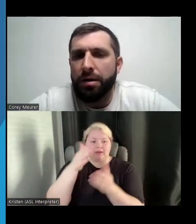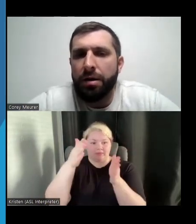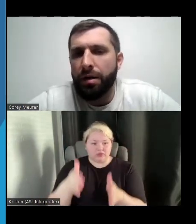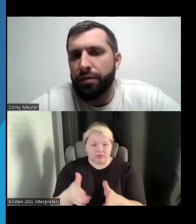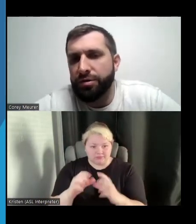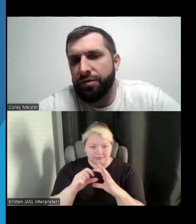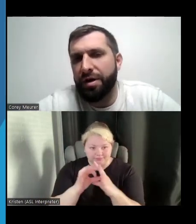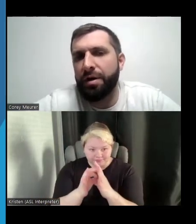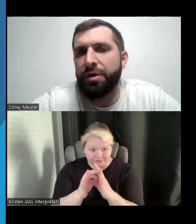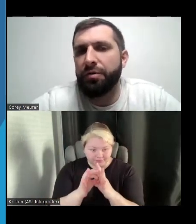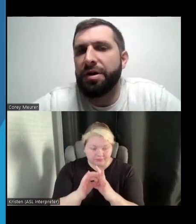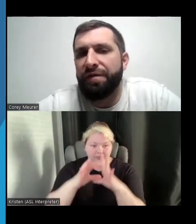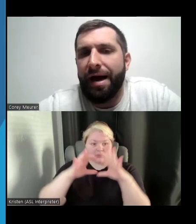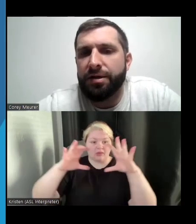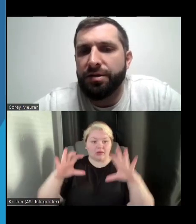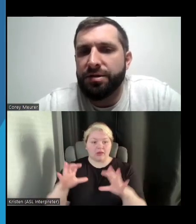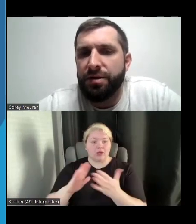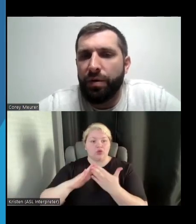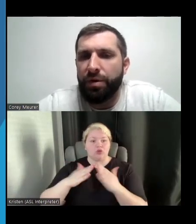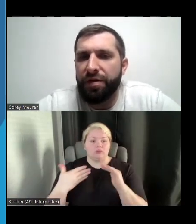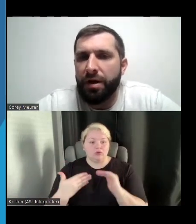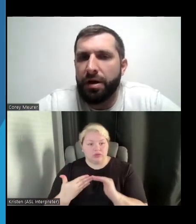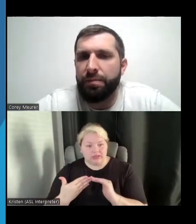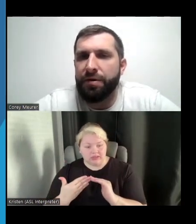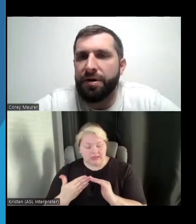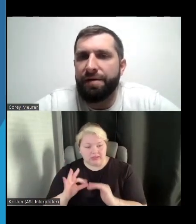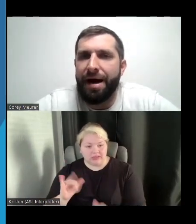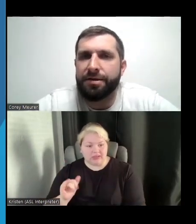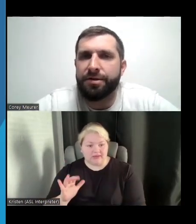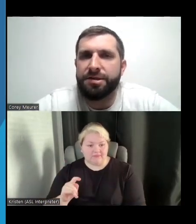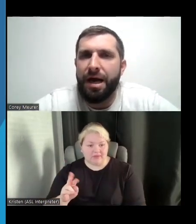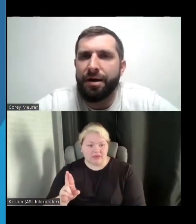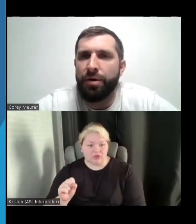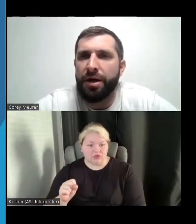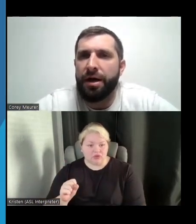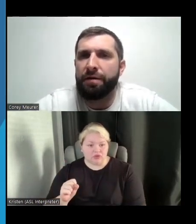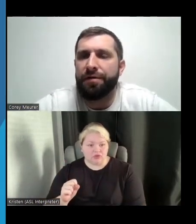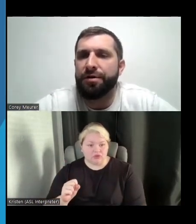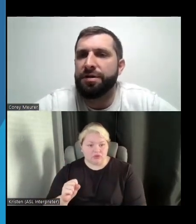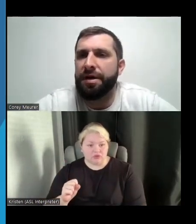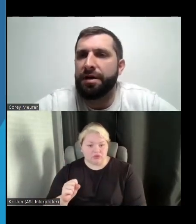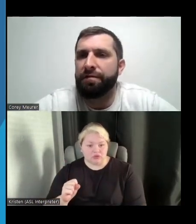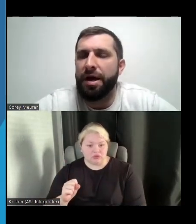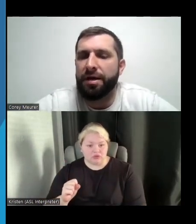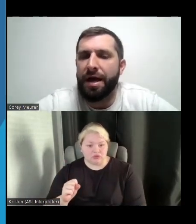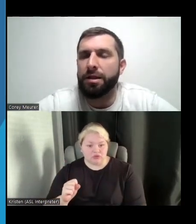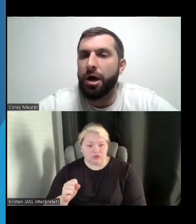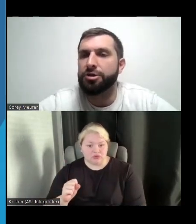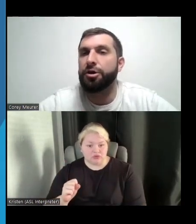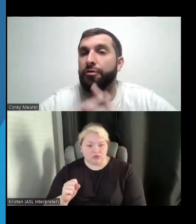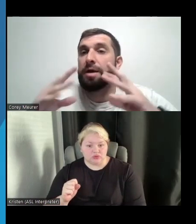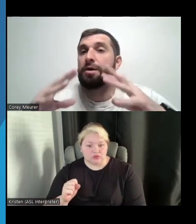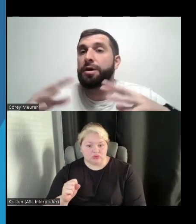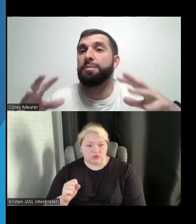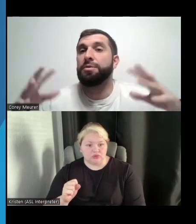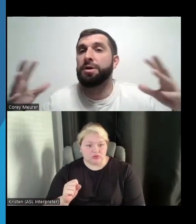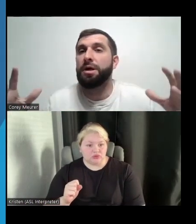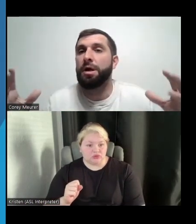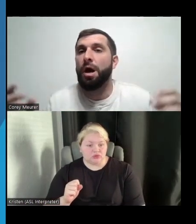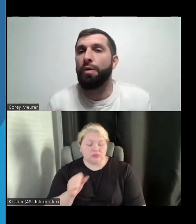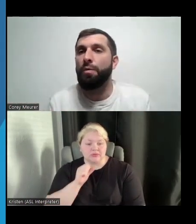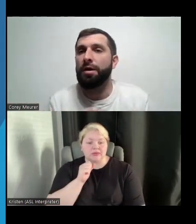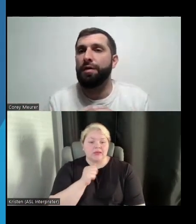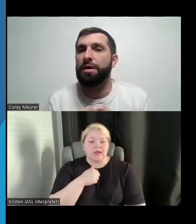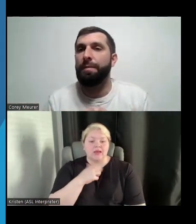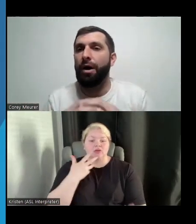rung, those are the community factors. When we think of community factors, I don't want to get confused and think of like that larger, greater